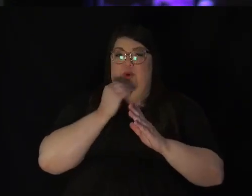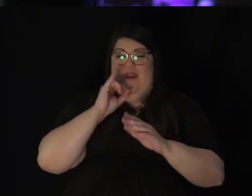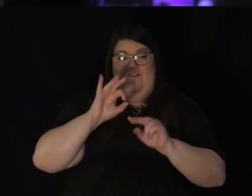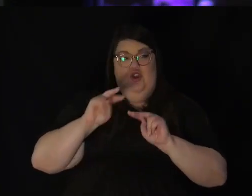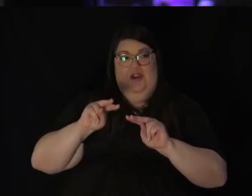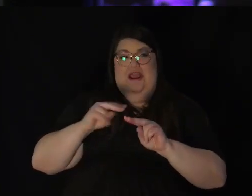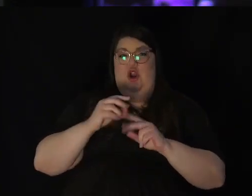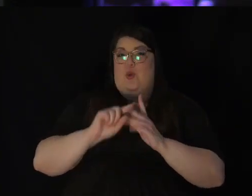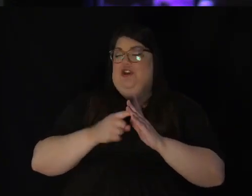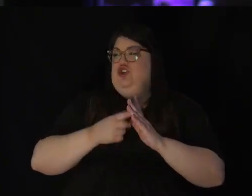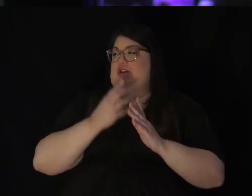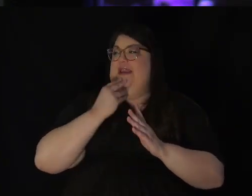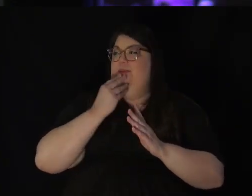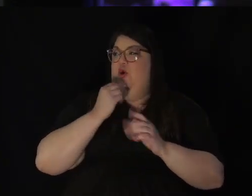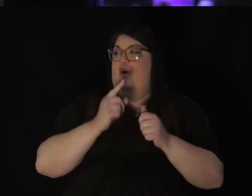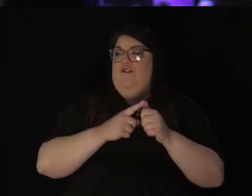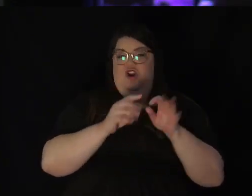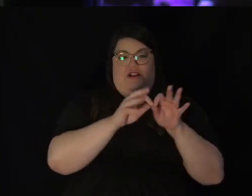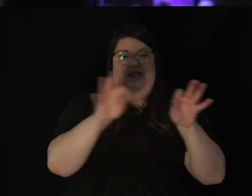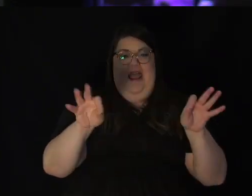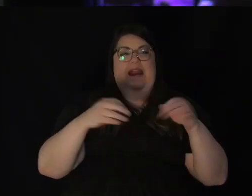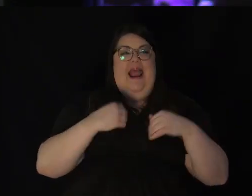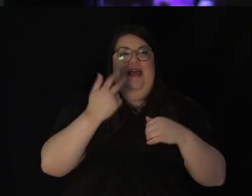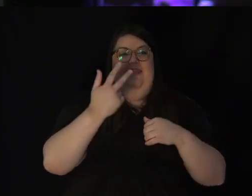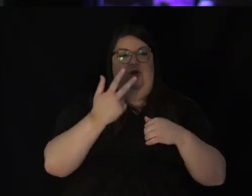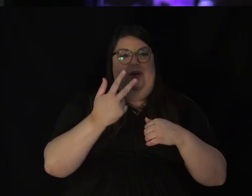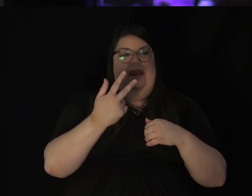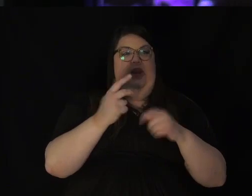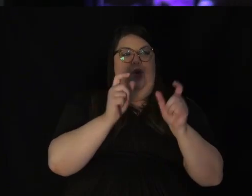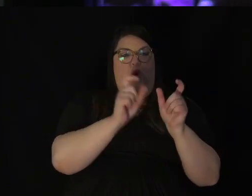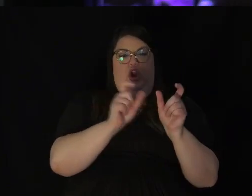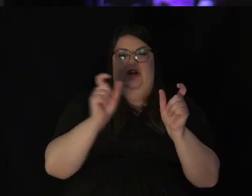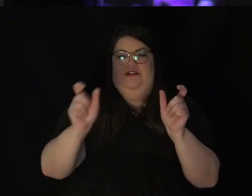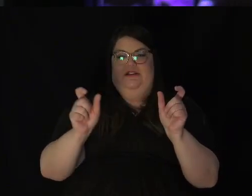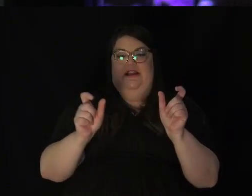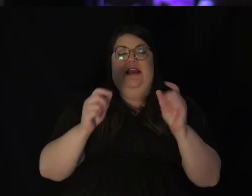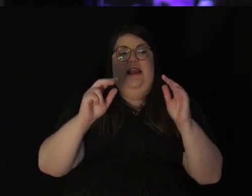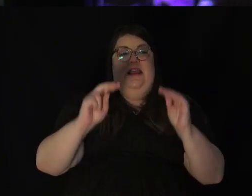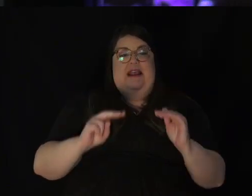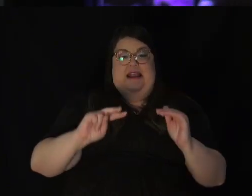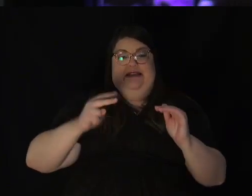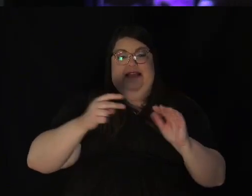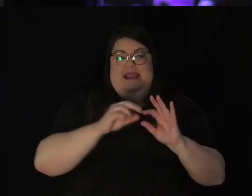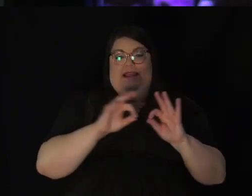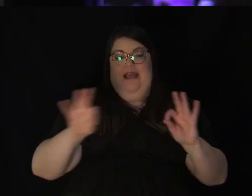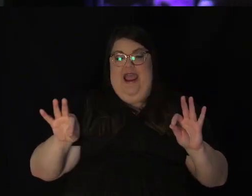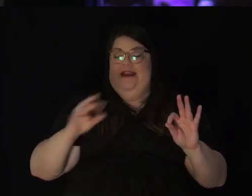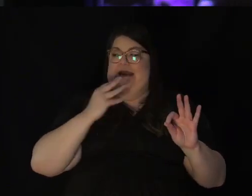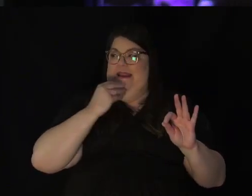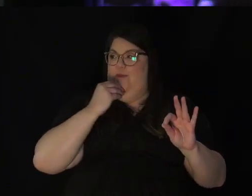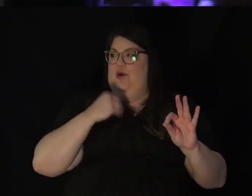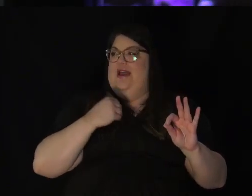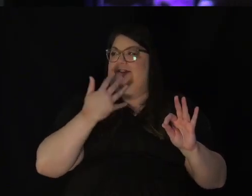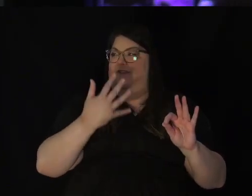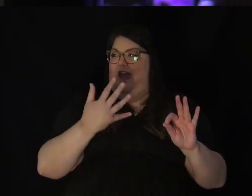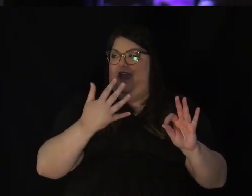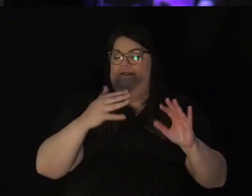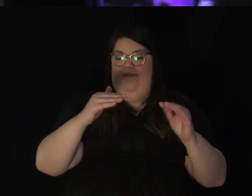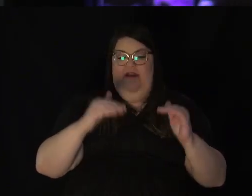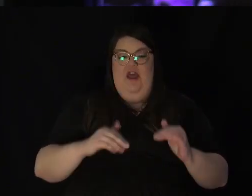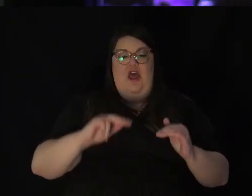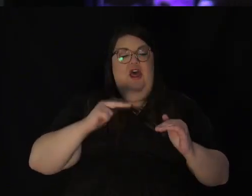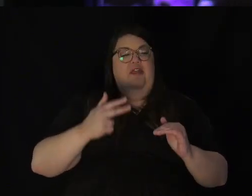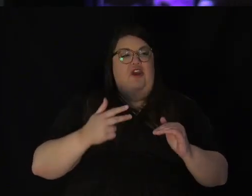Hebrew, the first line has three words, the second line has five words, and the third line has